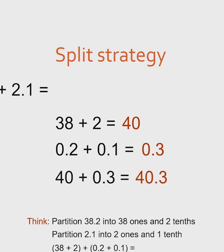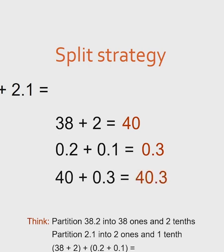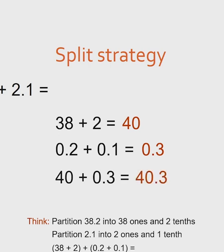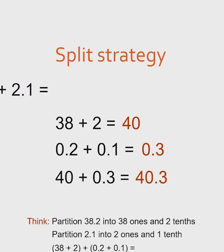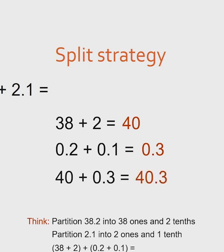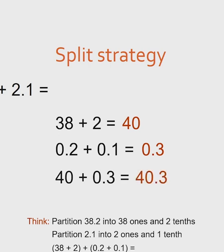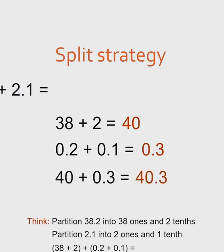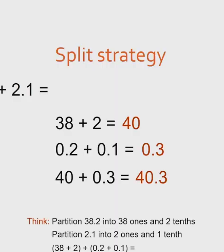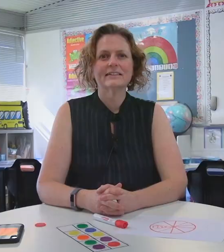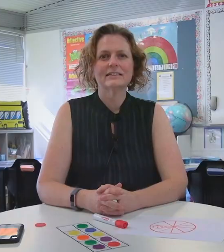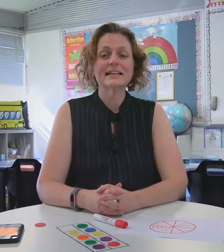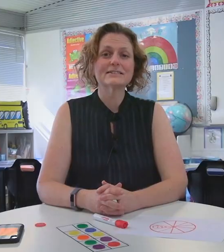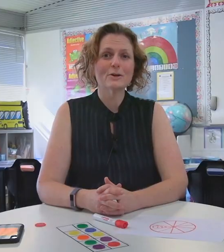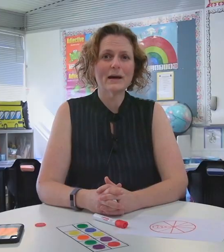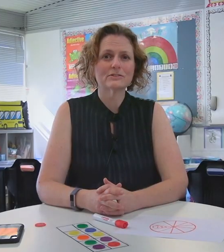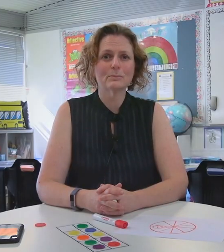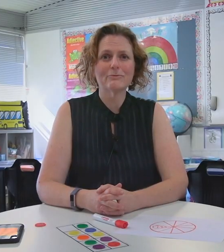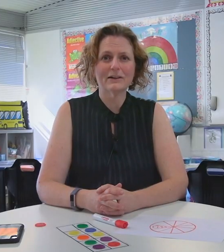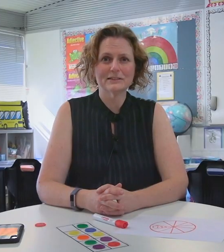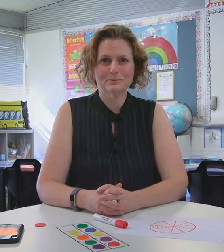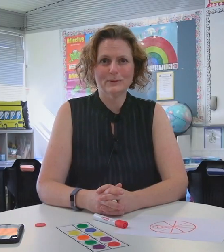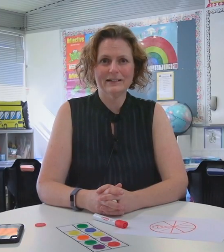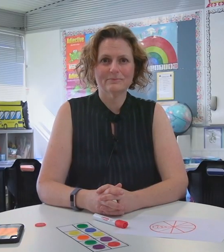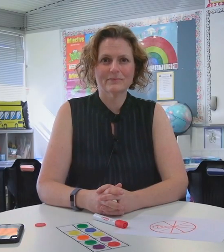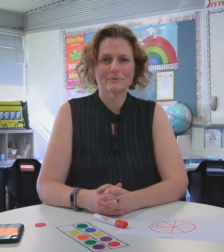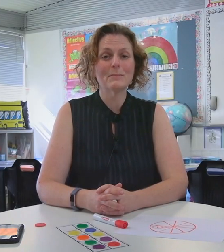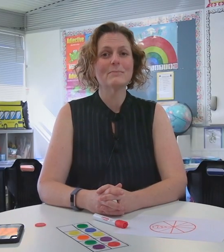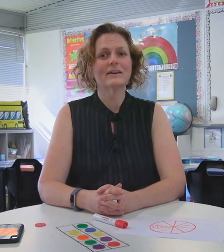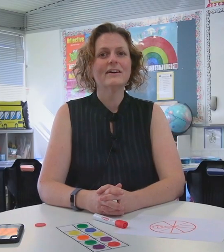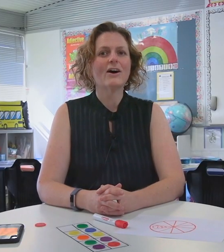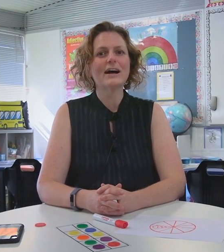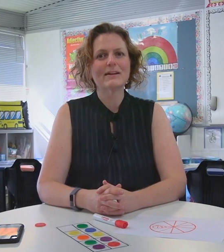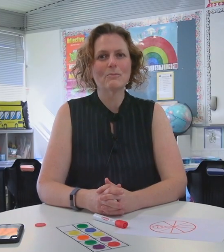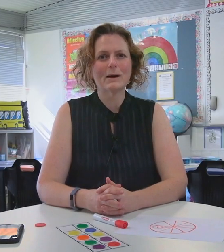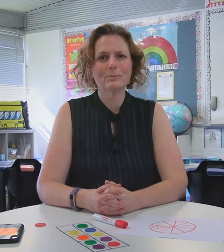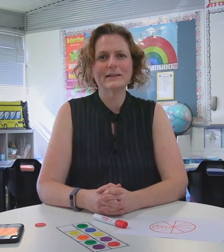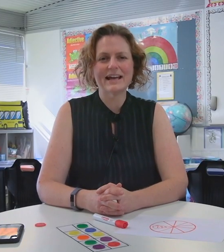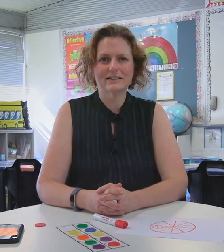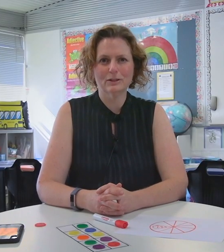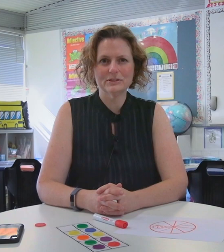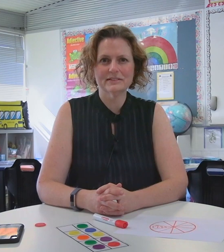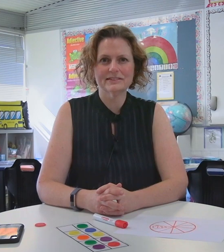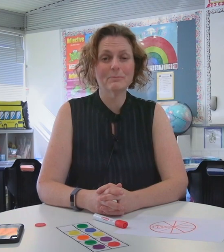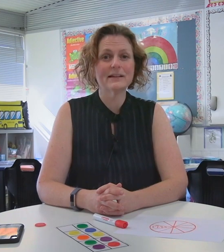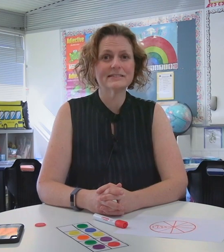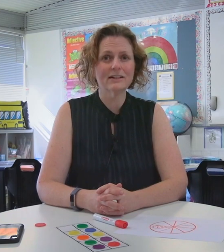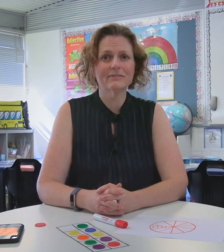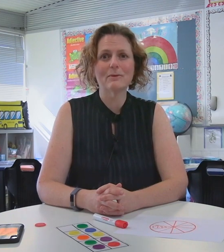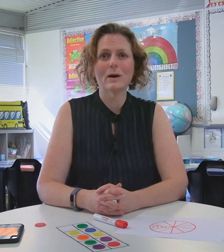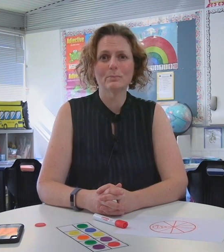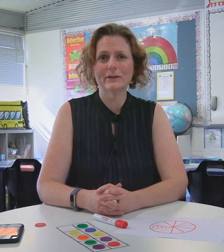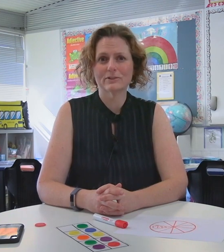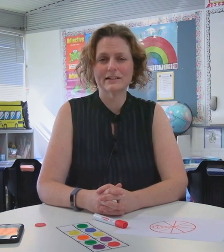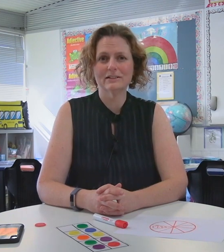tenths. Let's go back to my run this morning. Remember, I ran 1.8 kilometres and my son